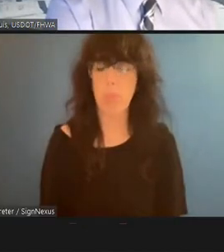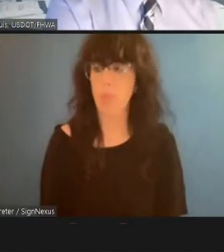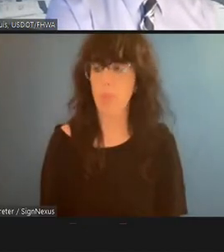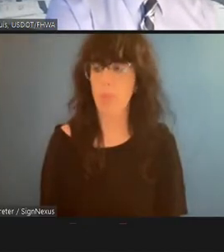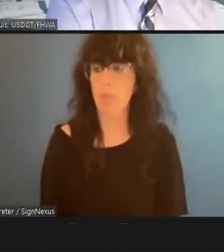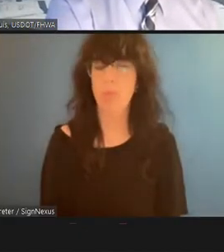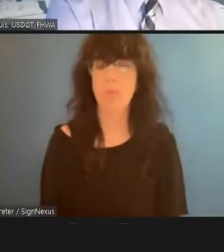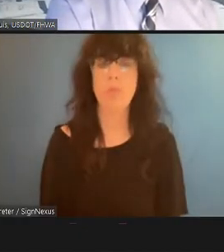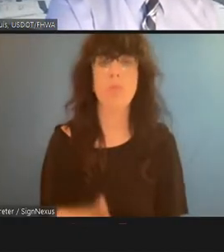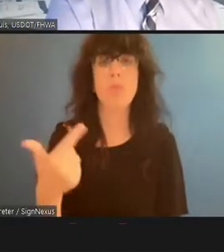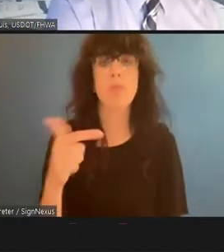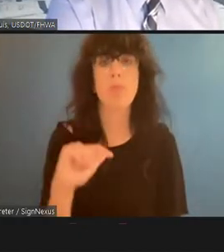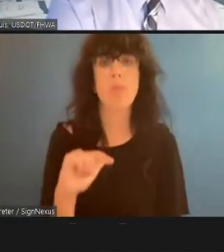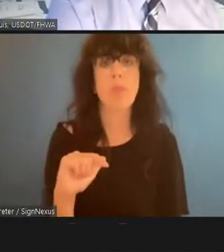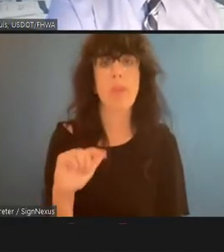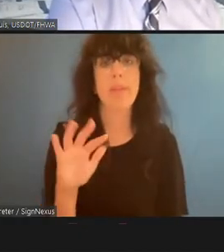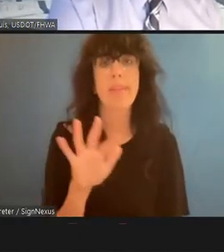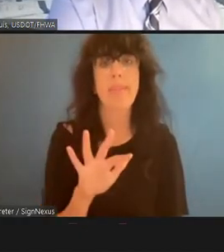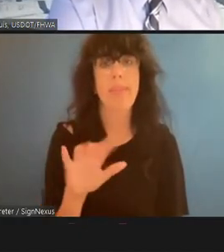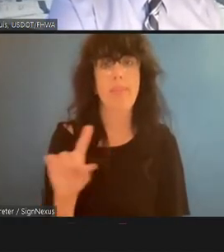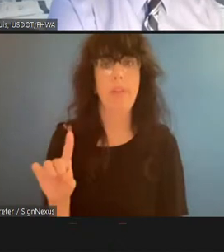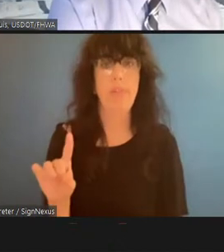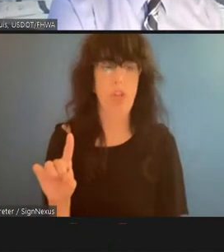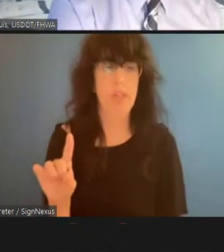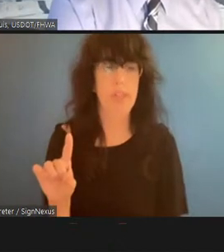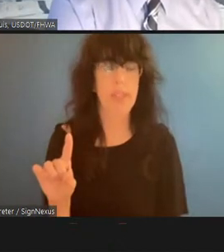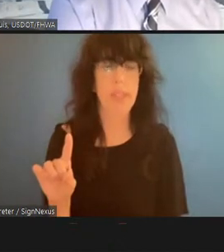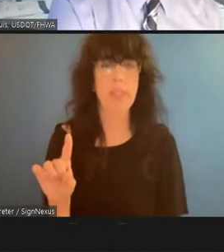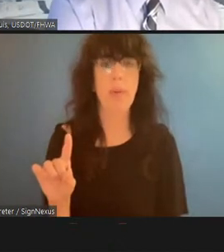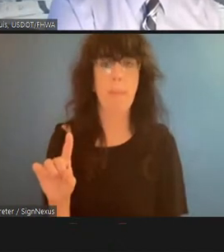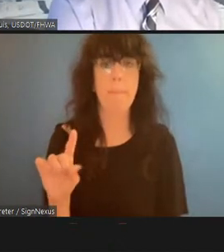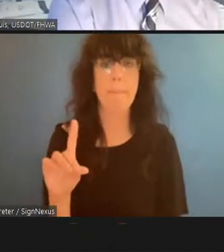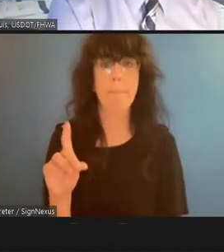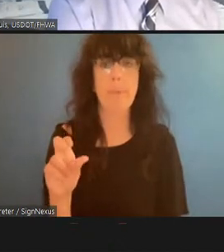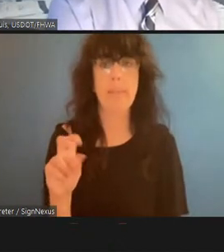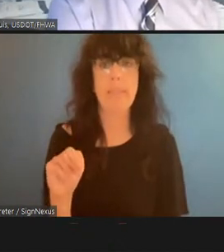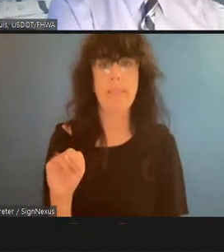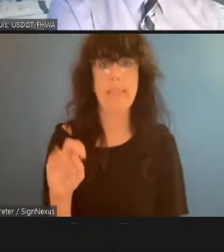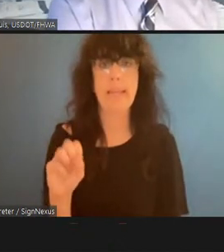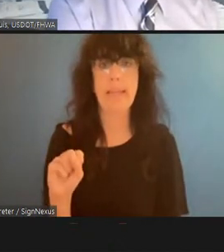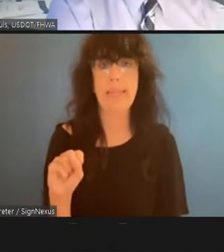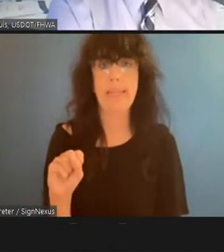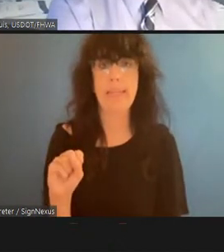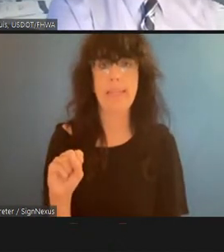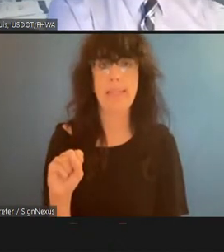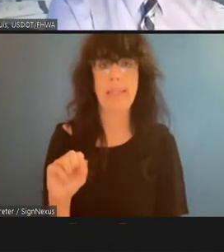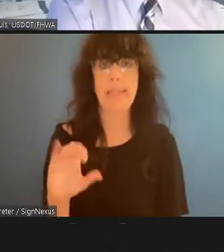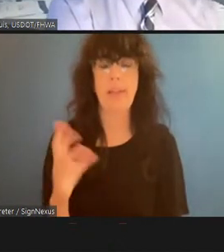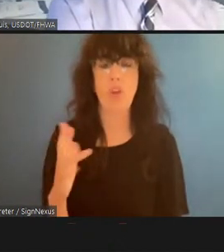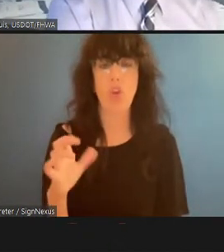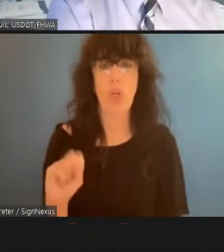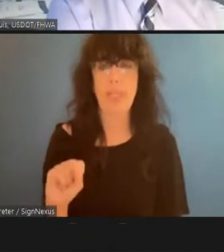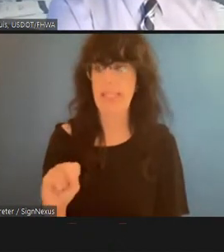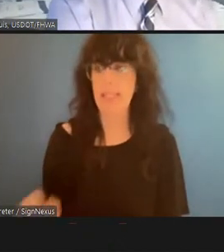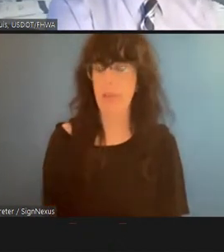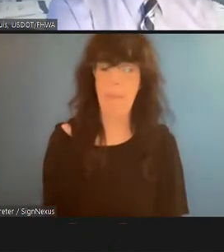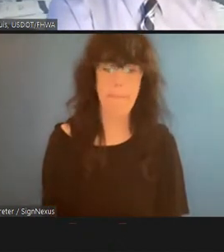our next speaker is our 51st sign up dana dennis followed by chris collins